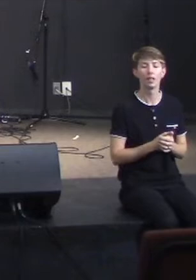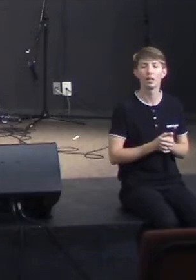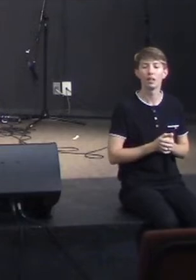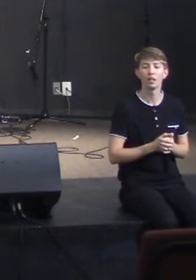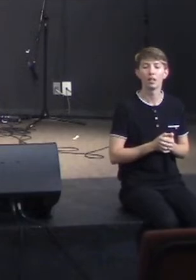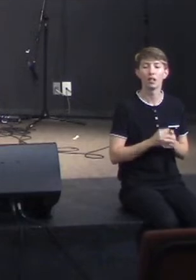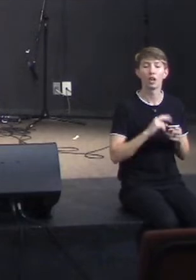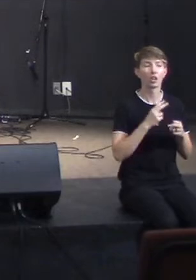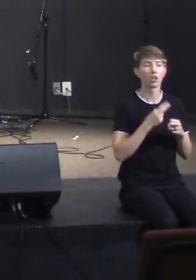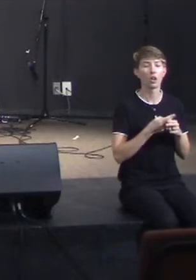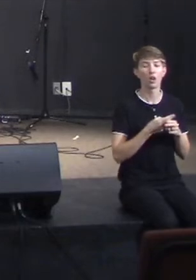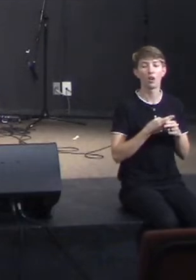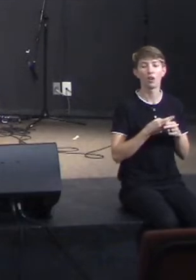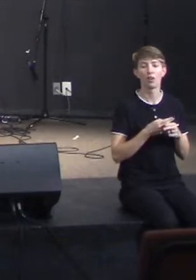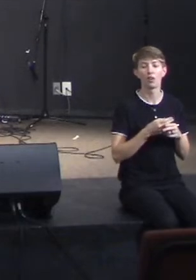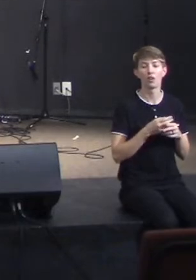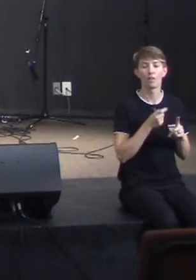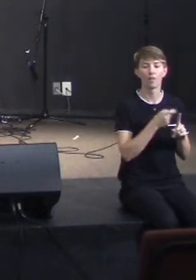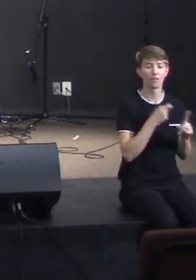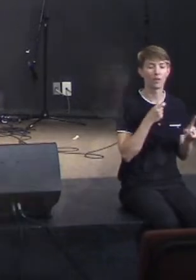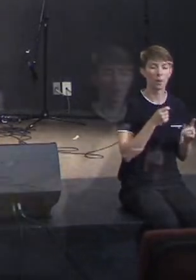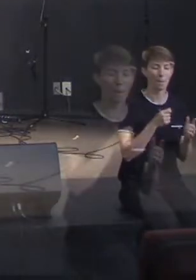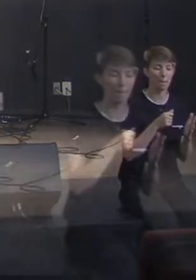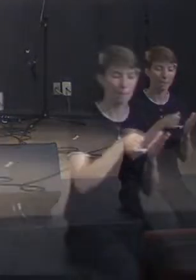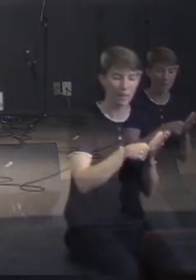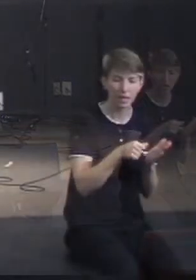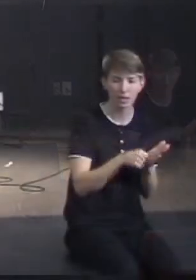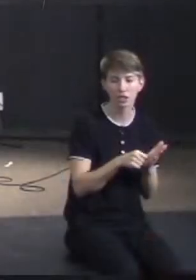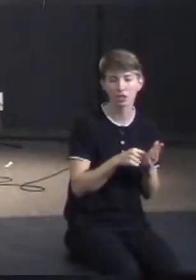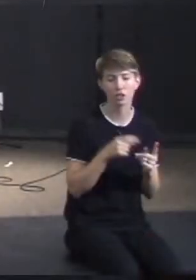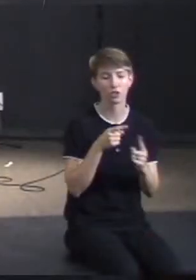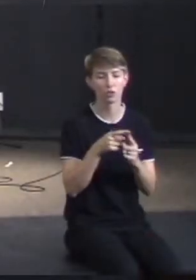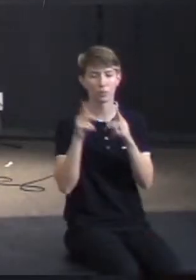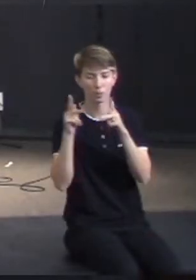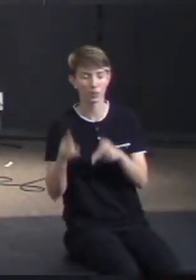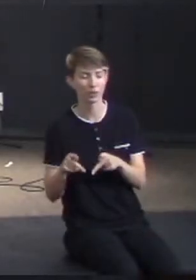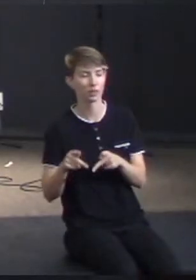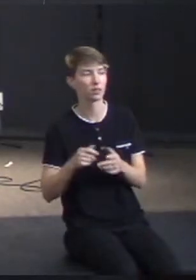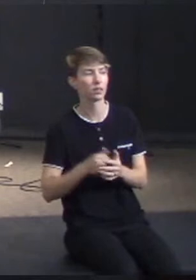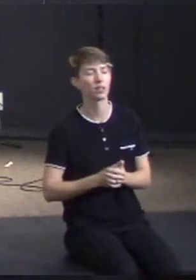Called From Page to Person. You know,